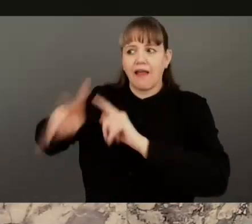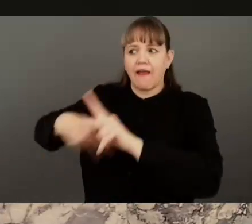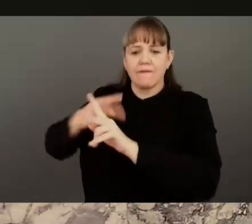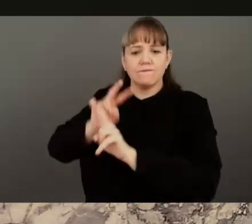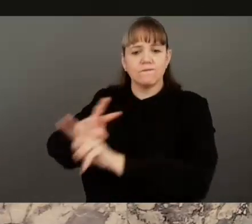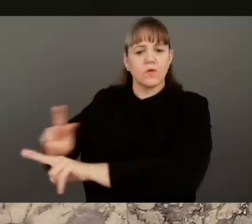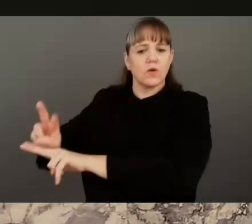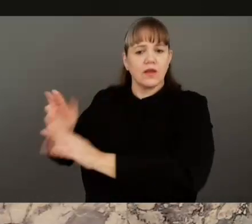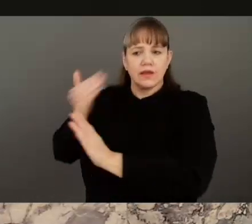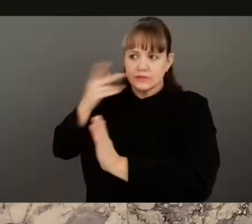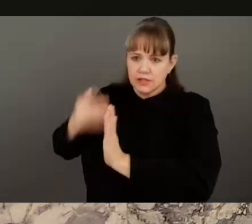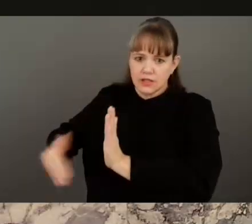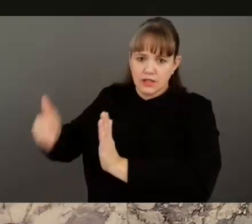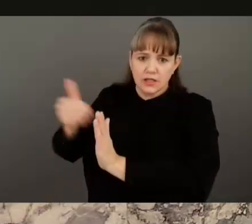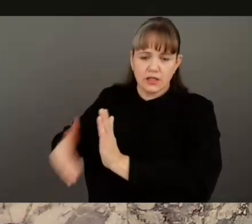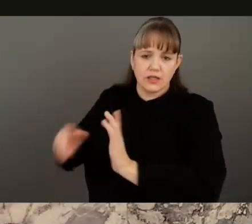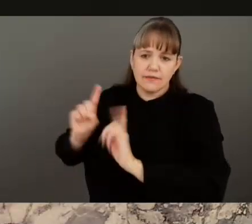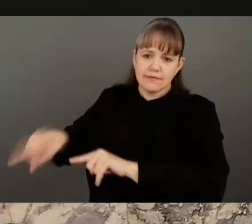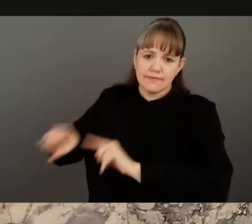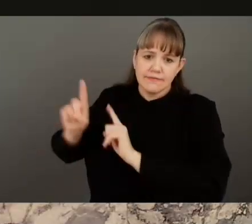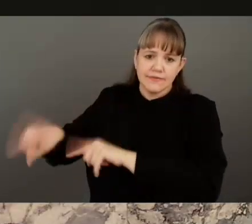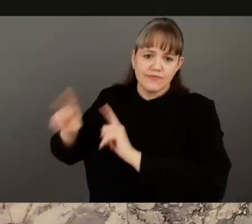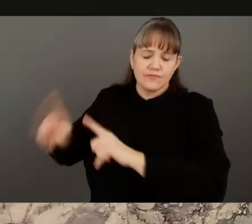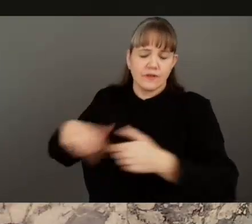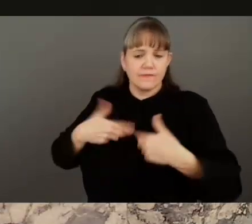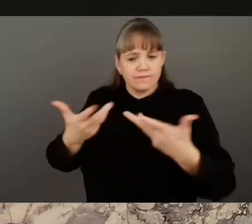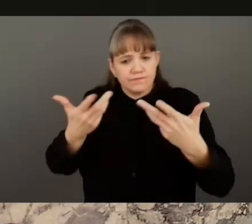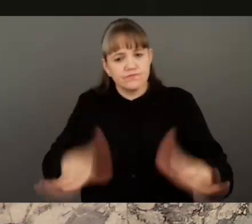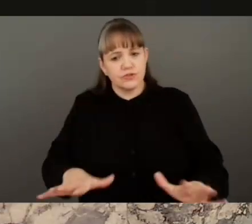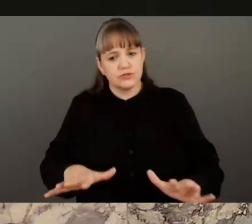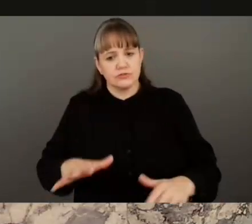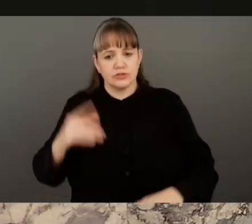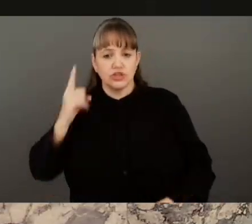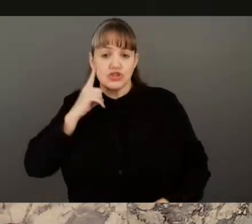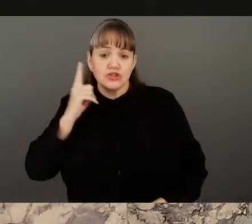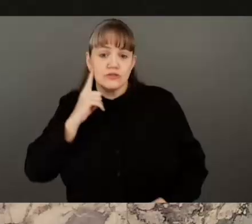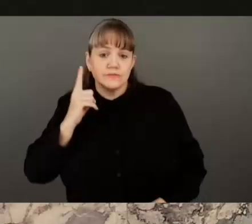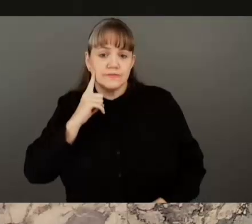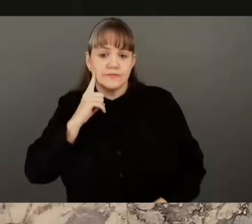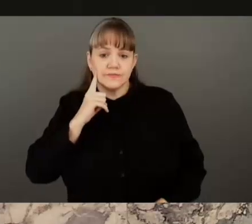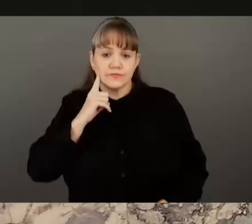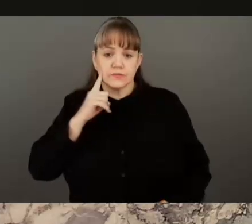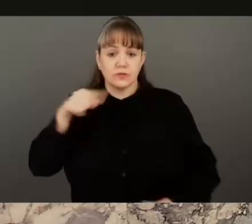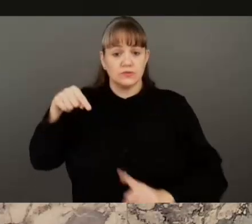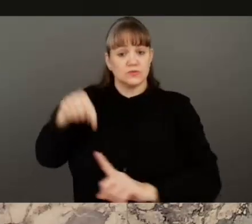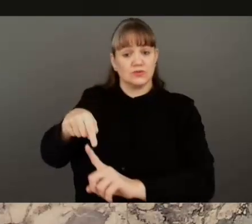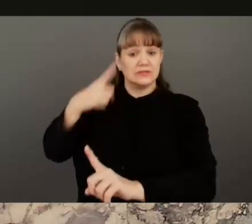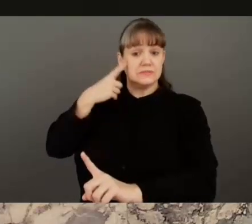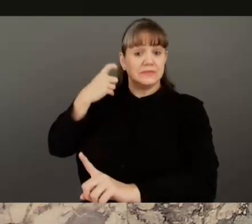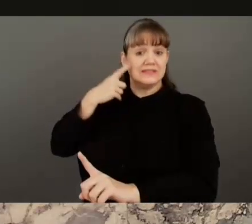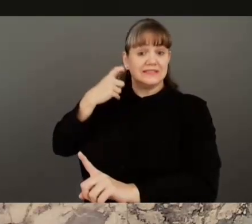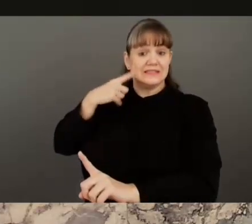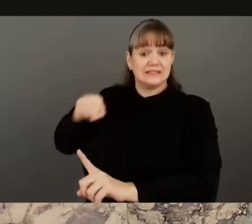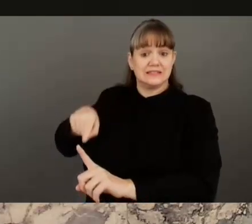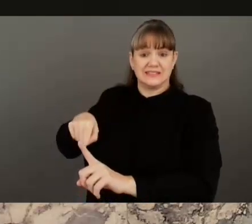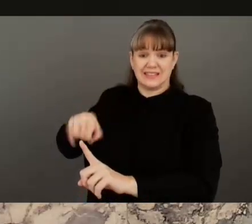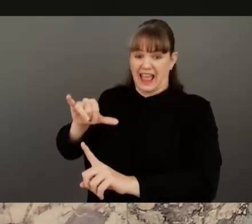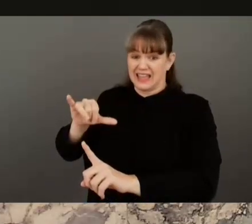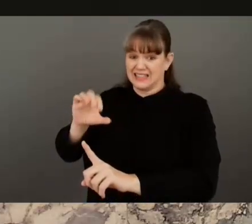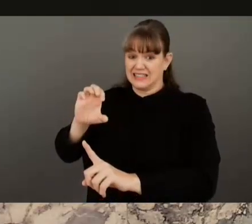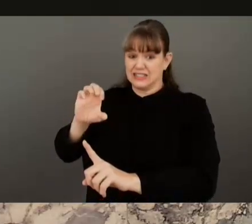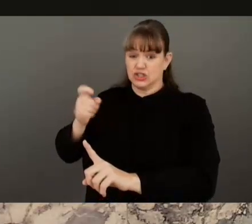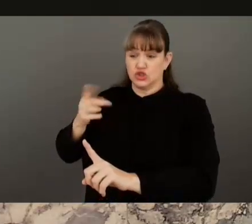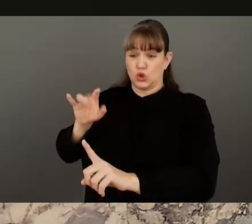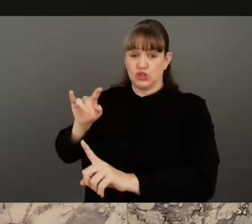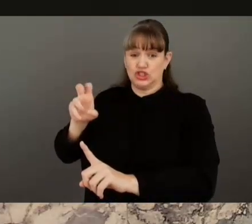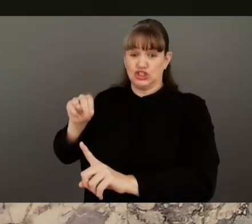We have heard that the 3 extortion suspects are deported. Why is this NDP government